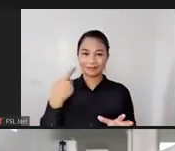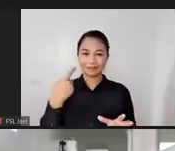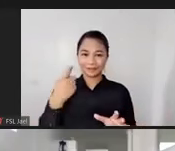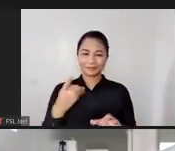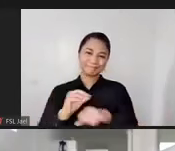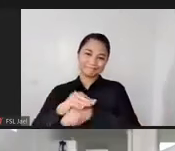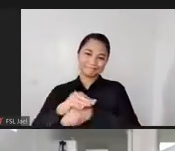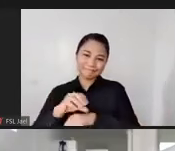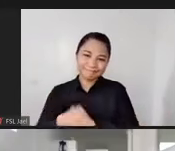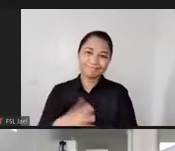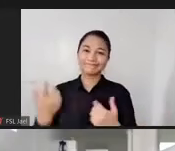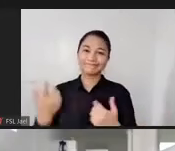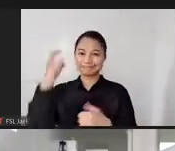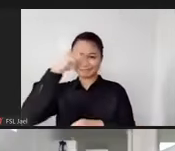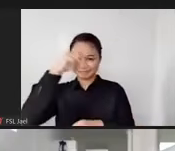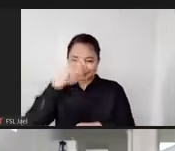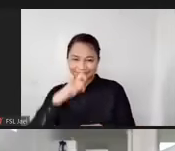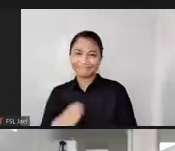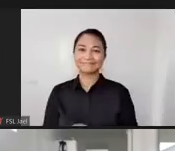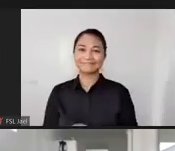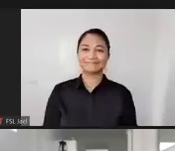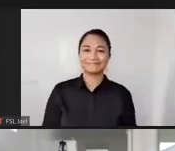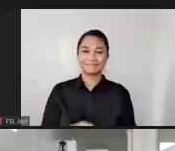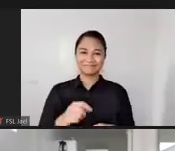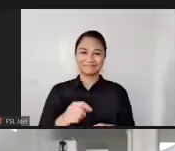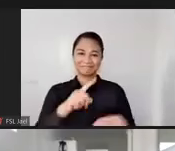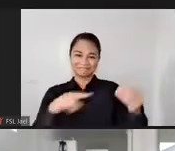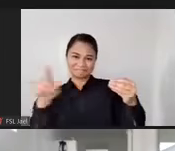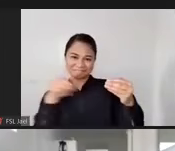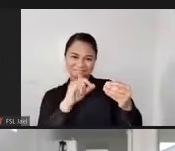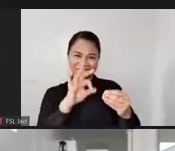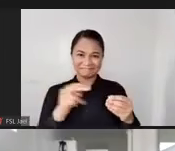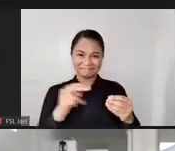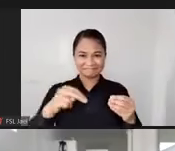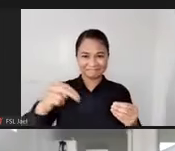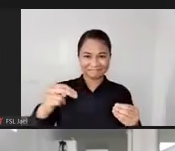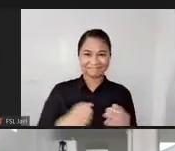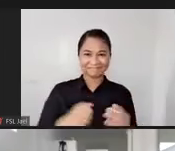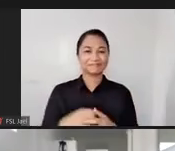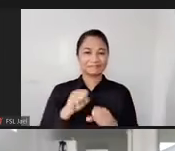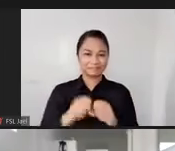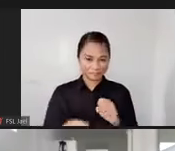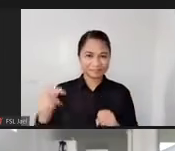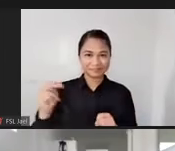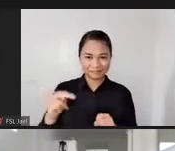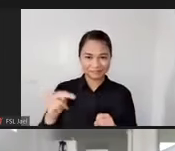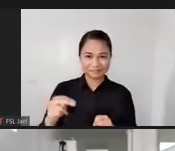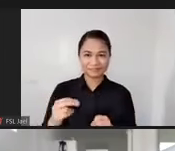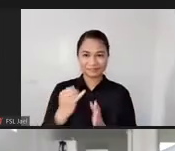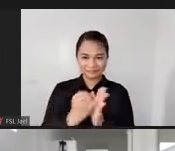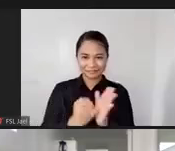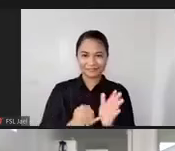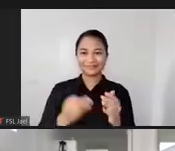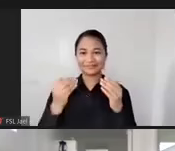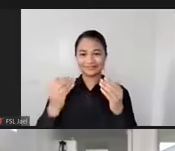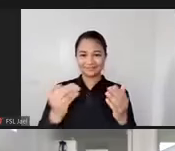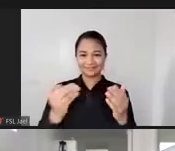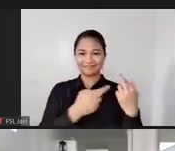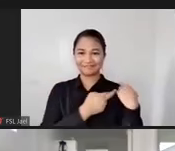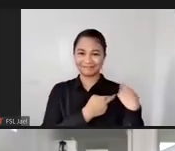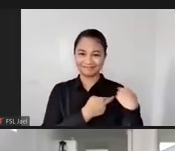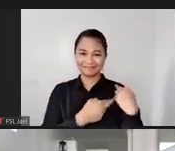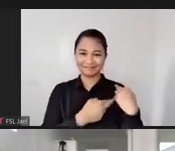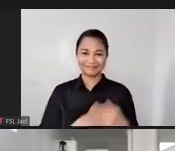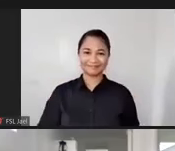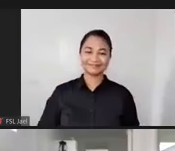keep going. It's our responsibility. Thank you, Mikey. Now, we move on to Miss Georgie, the recent winner, you